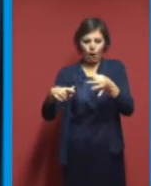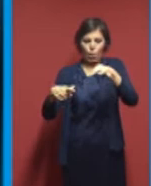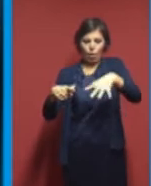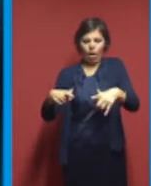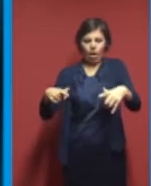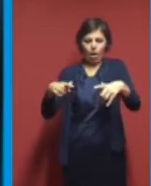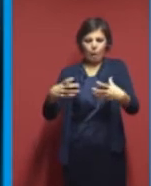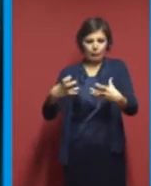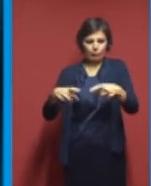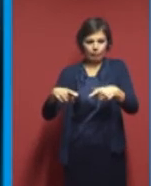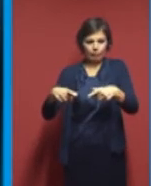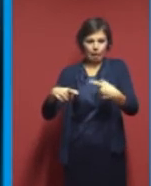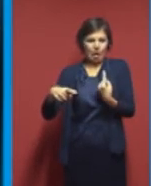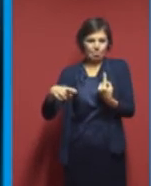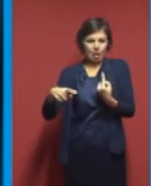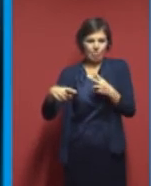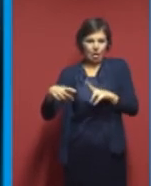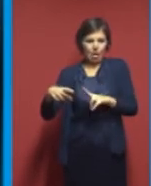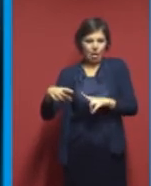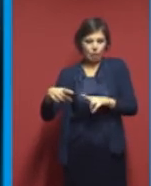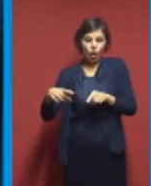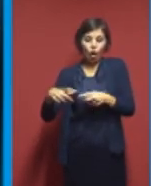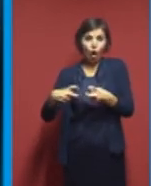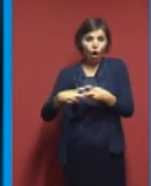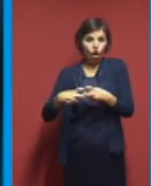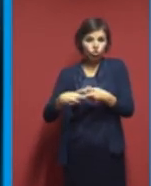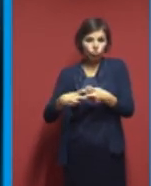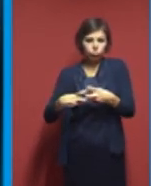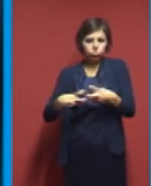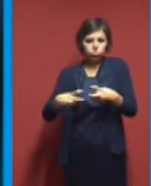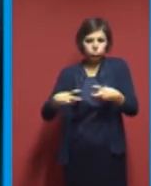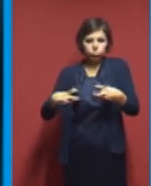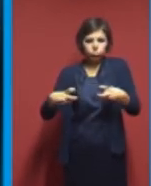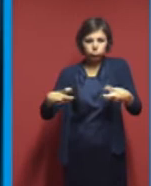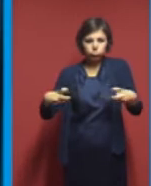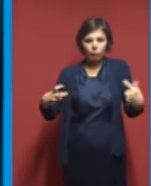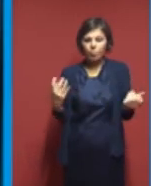that in the future we'll be able to implant bones like this into the body.